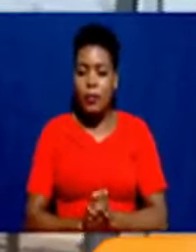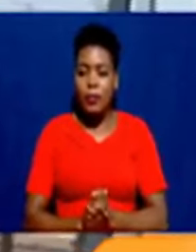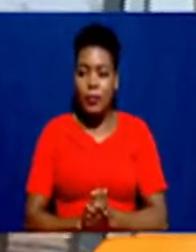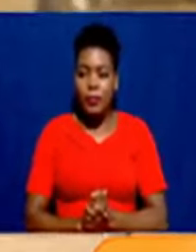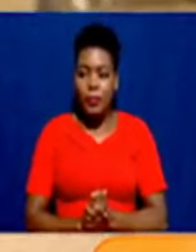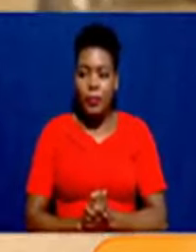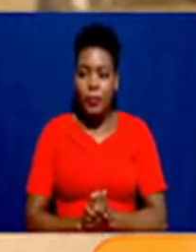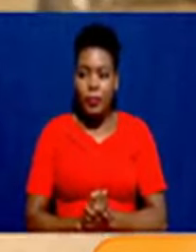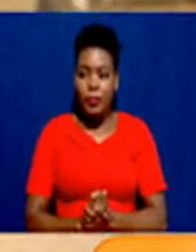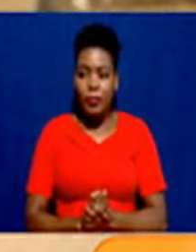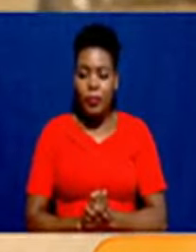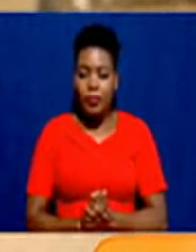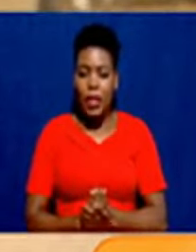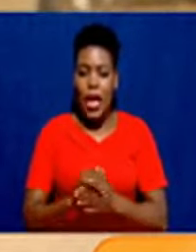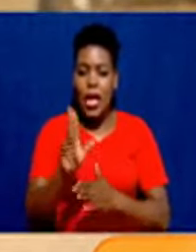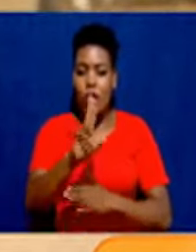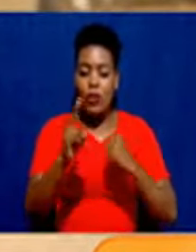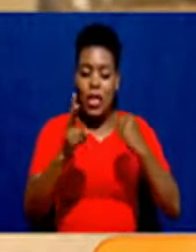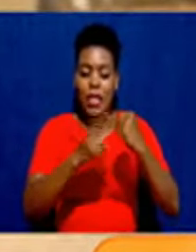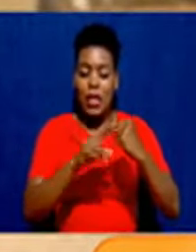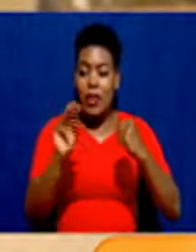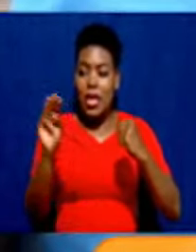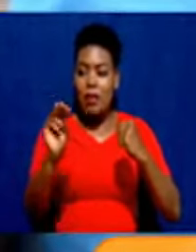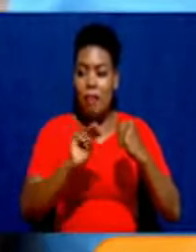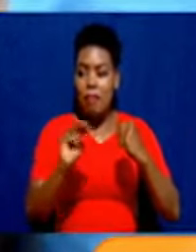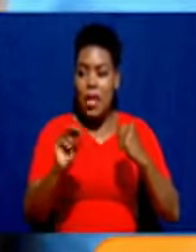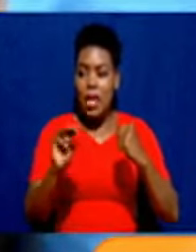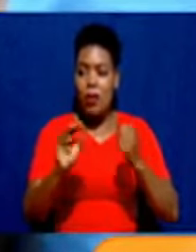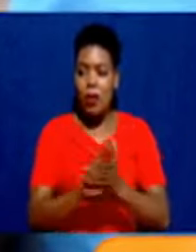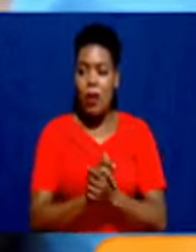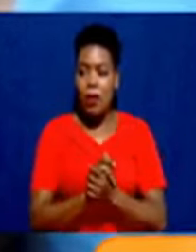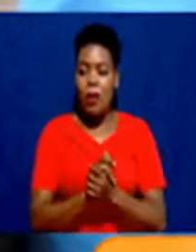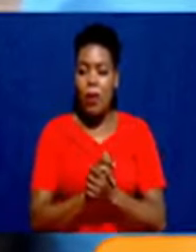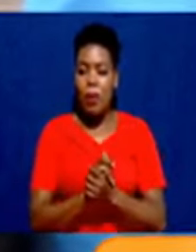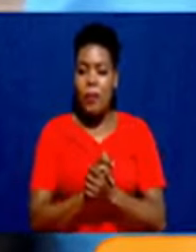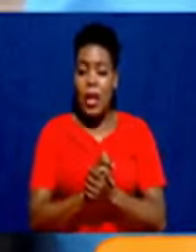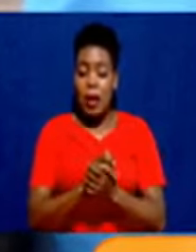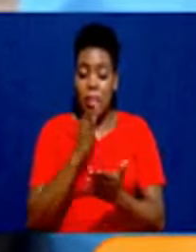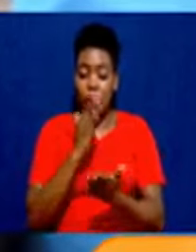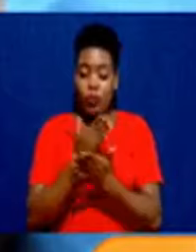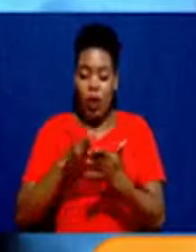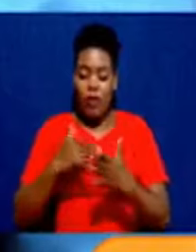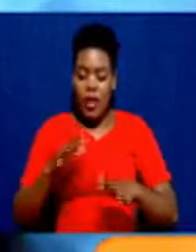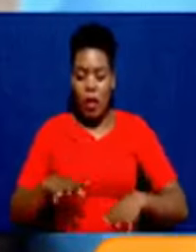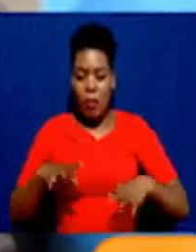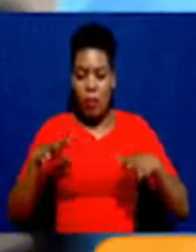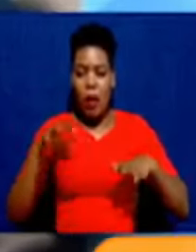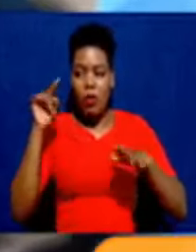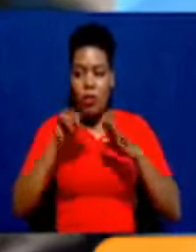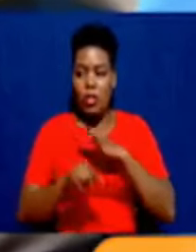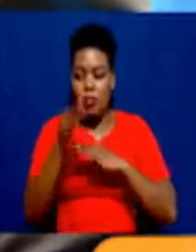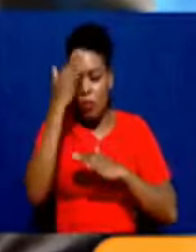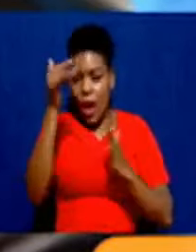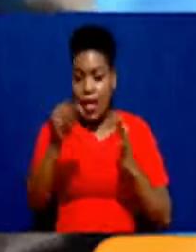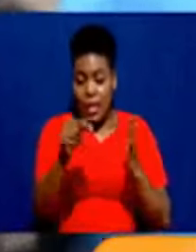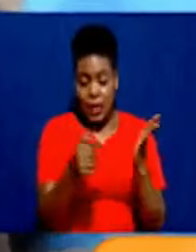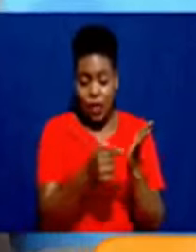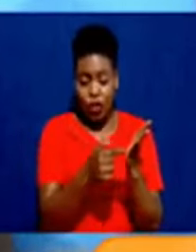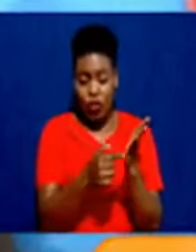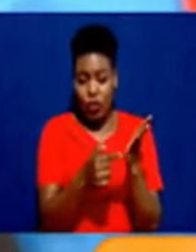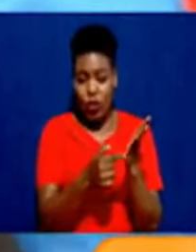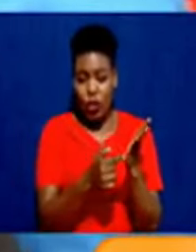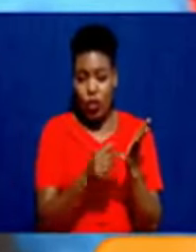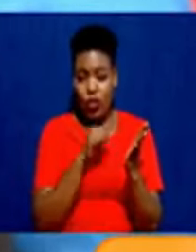of the house at a cost of 7 million shillings. It is something that we're very proud of. This technology is